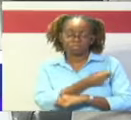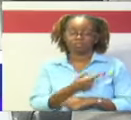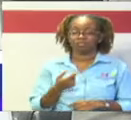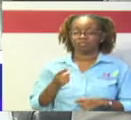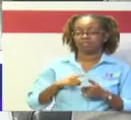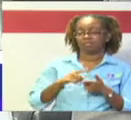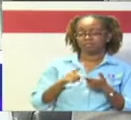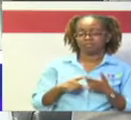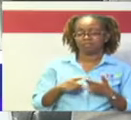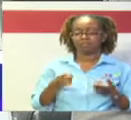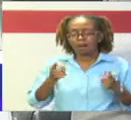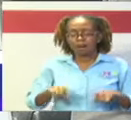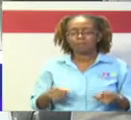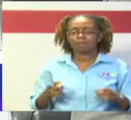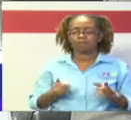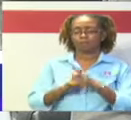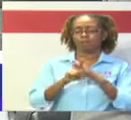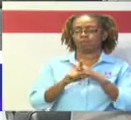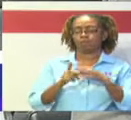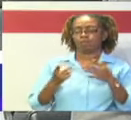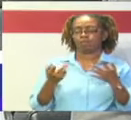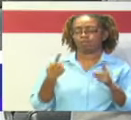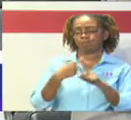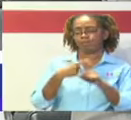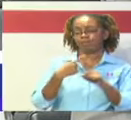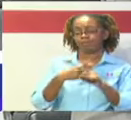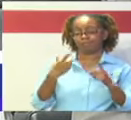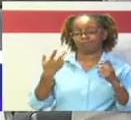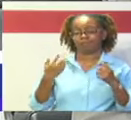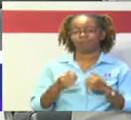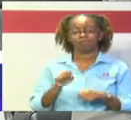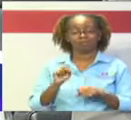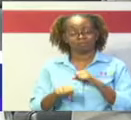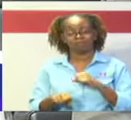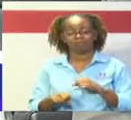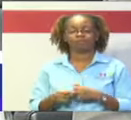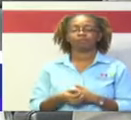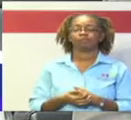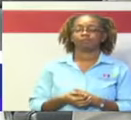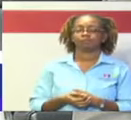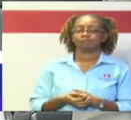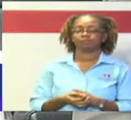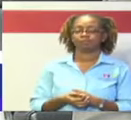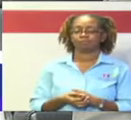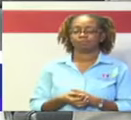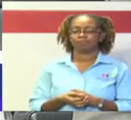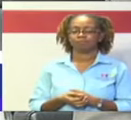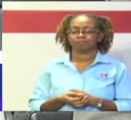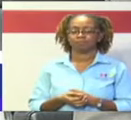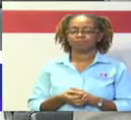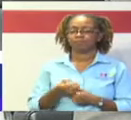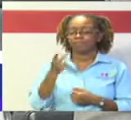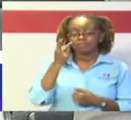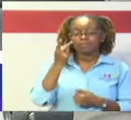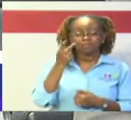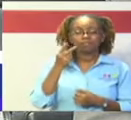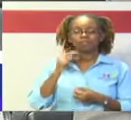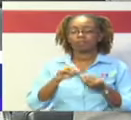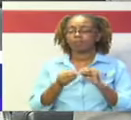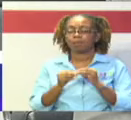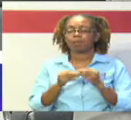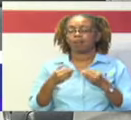vaccines actually work to reduce risk of becoming infected in the first place, just based on our rough figures. So hopefully